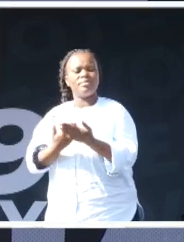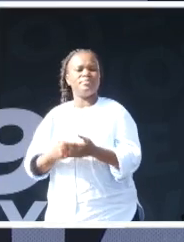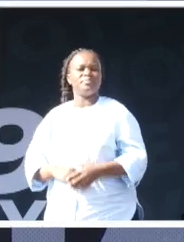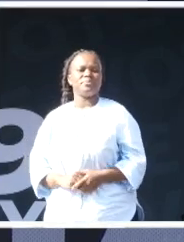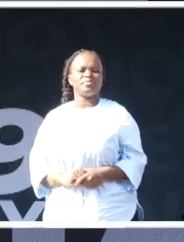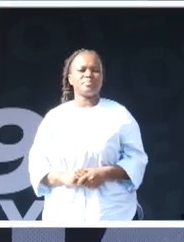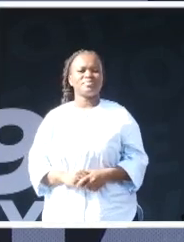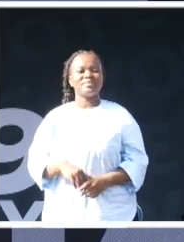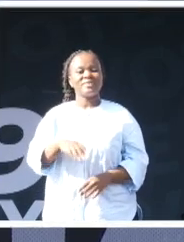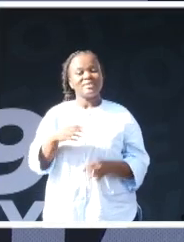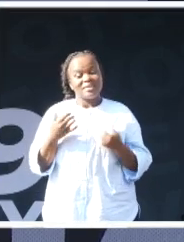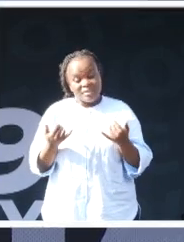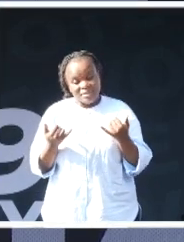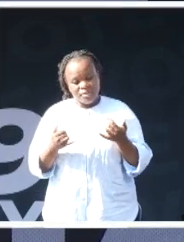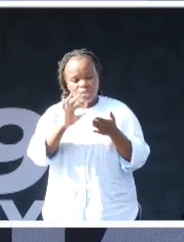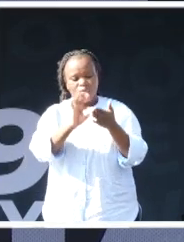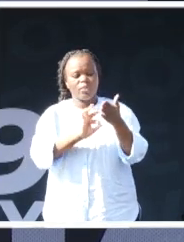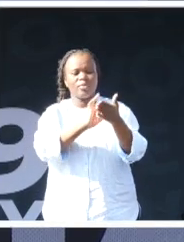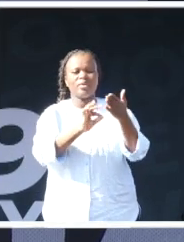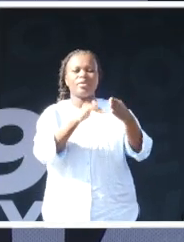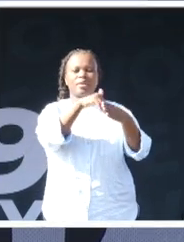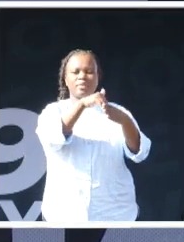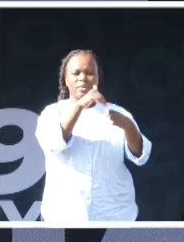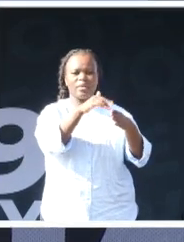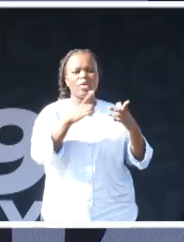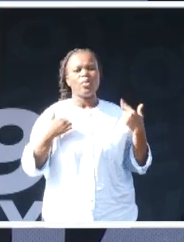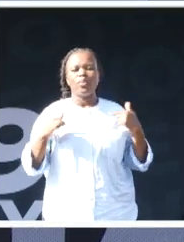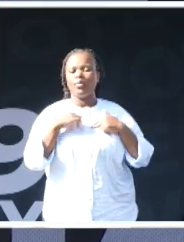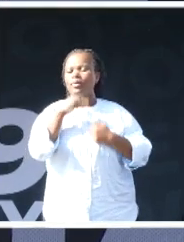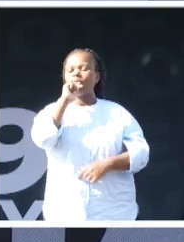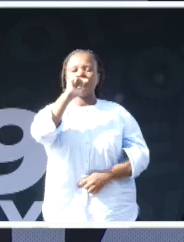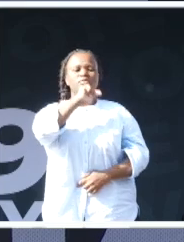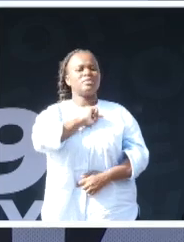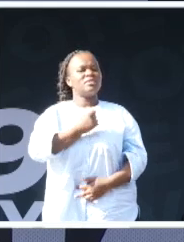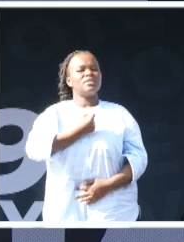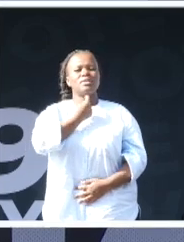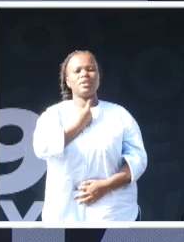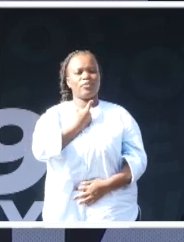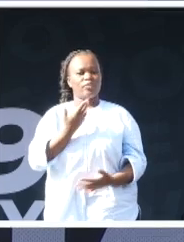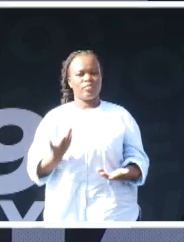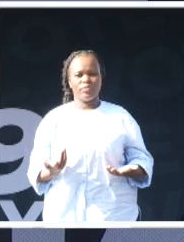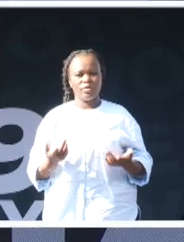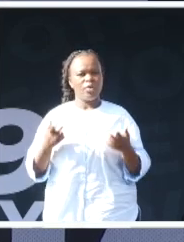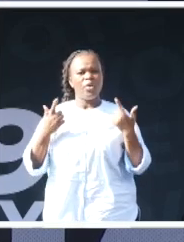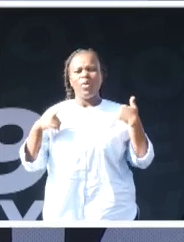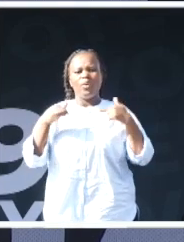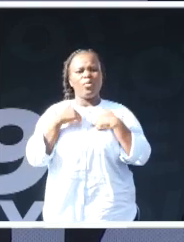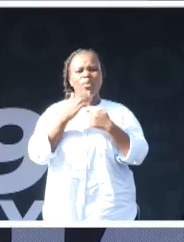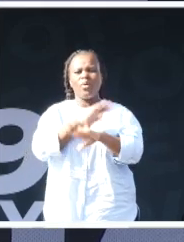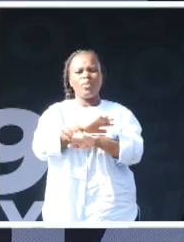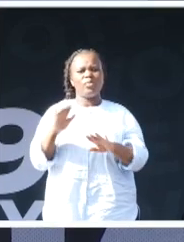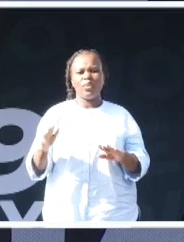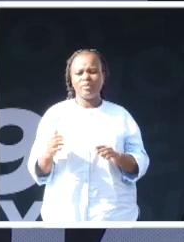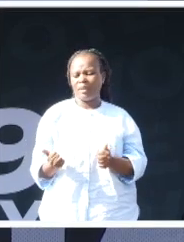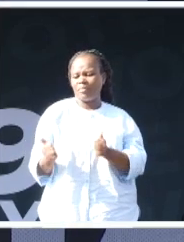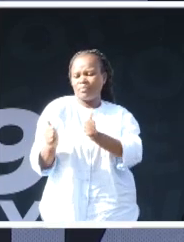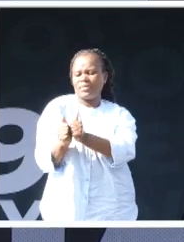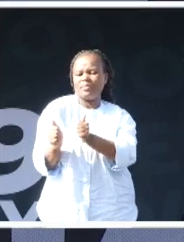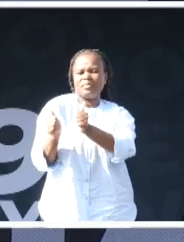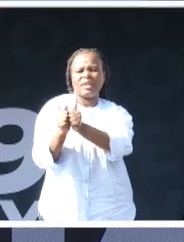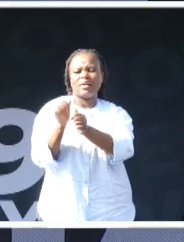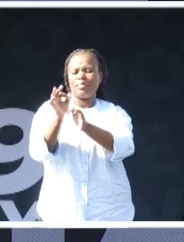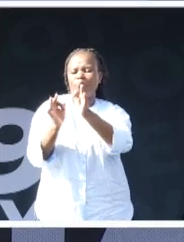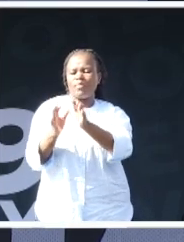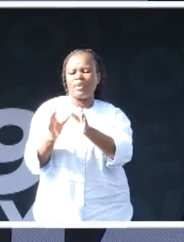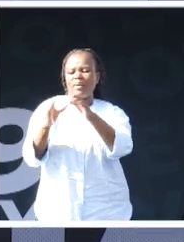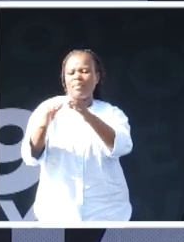In this election, we have trusted ourselves. We are not part of any coalition.